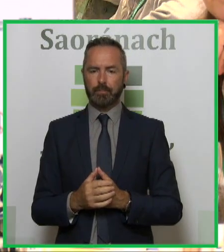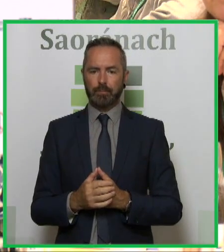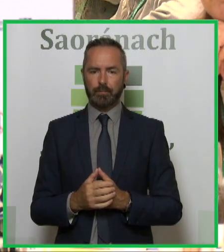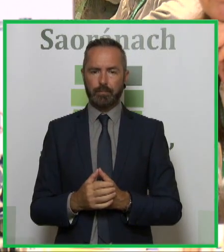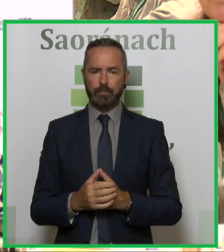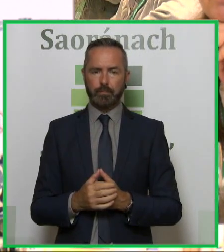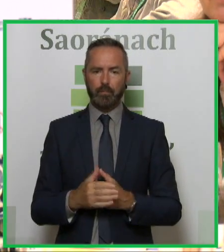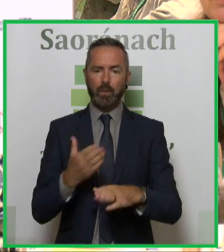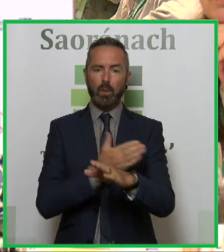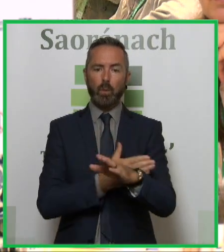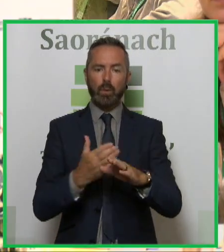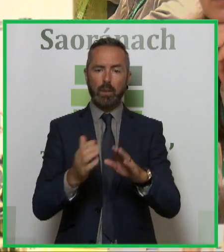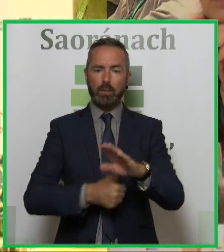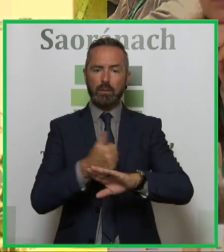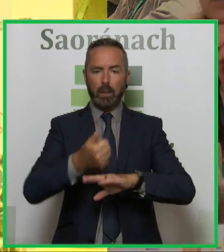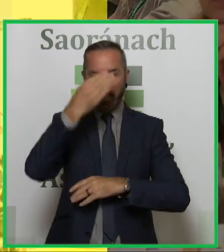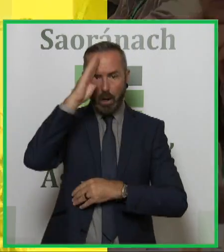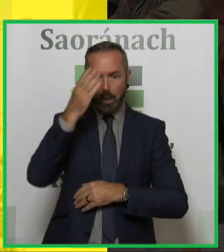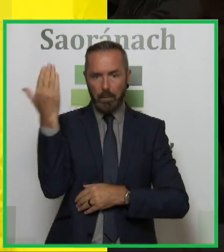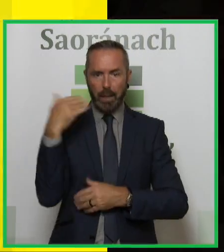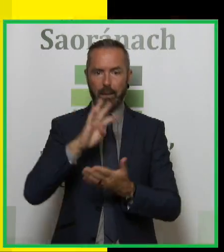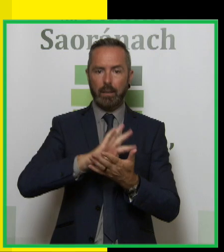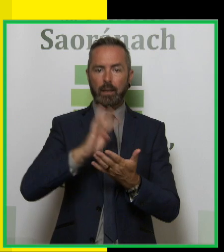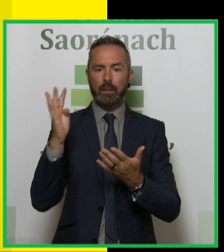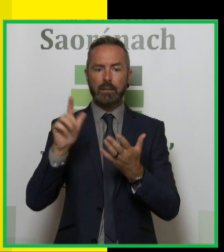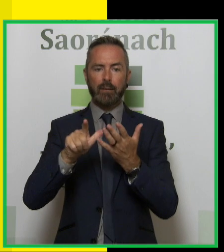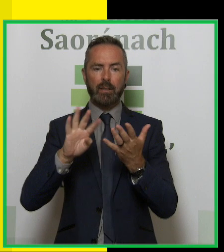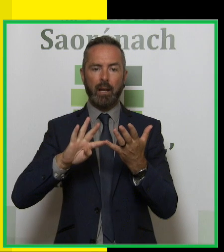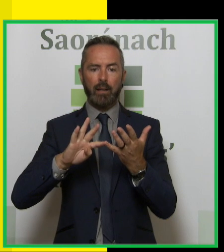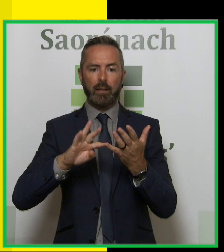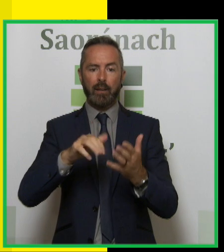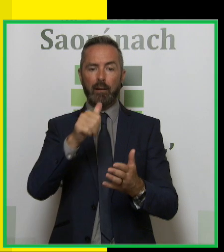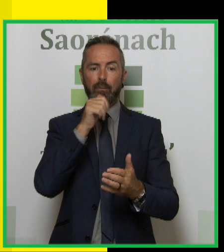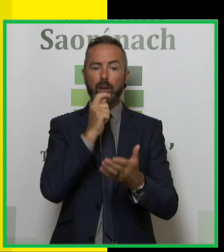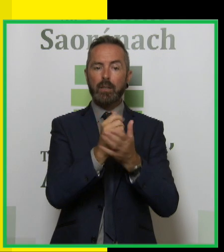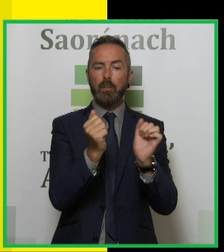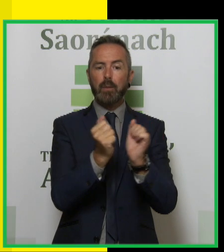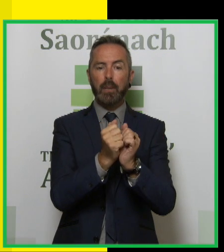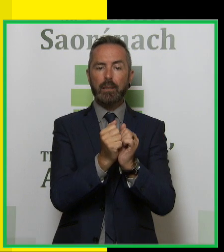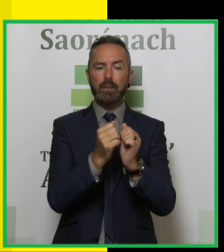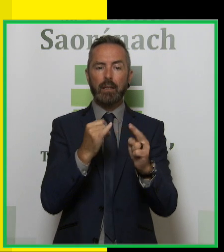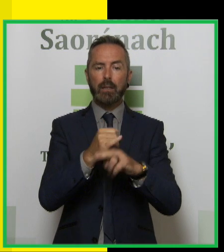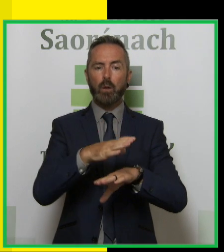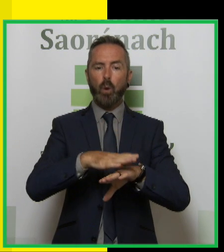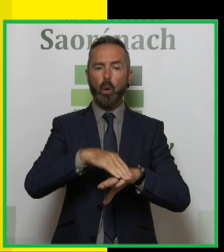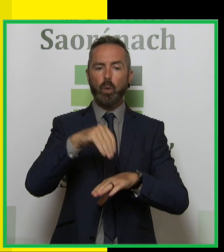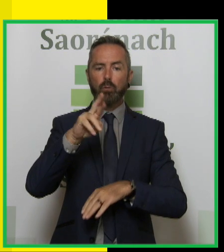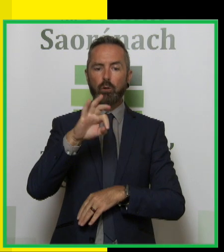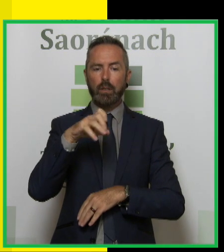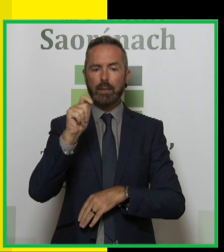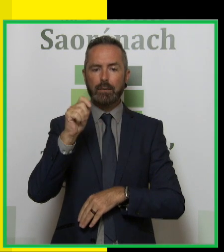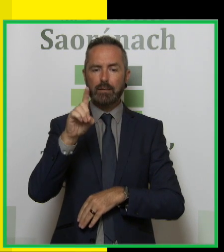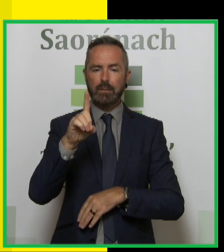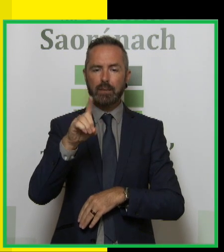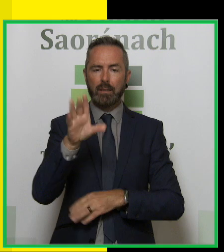We started in Ireland in 1979. The first meetings were held in the old Rutland Centre in